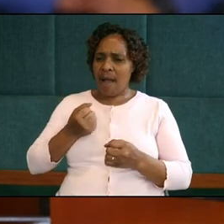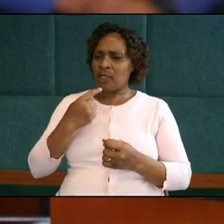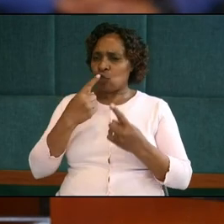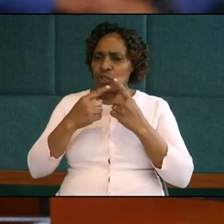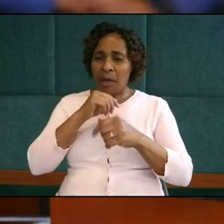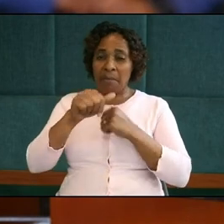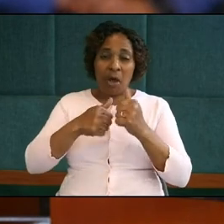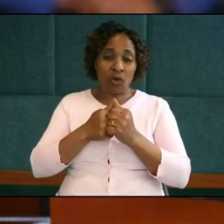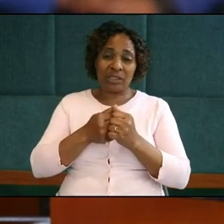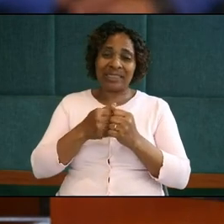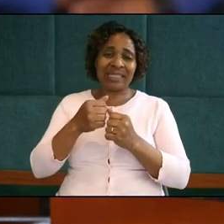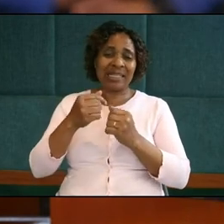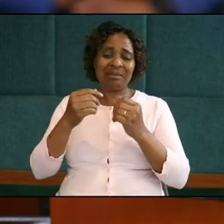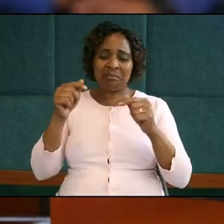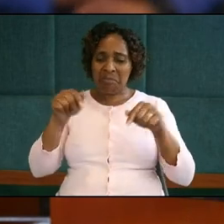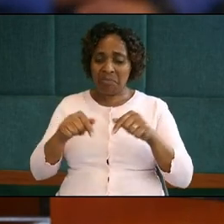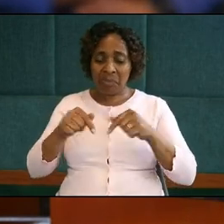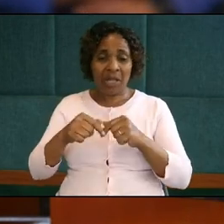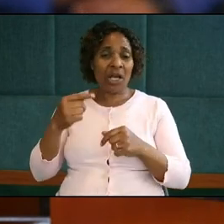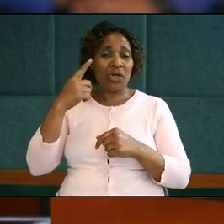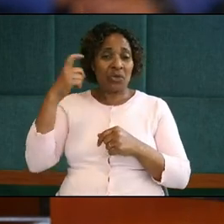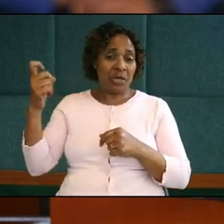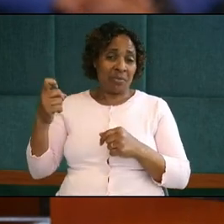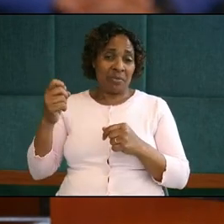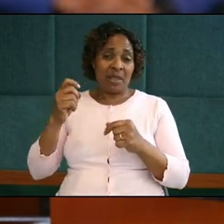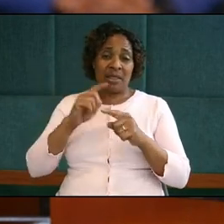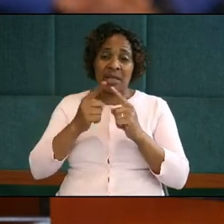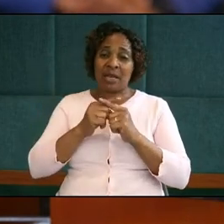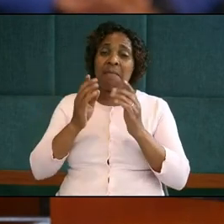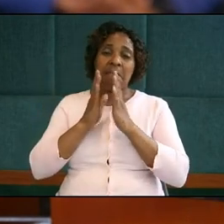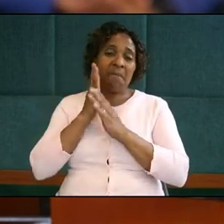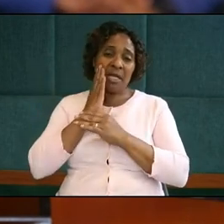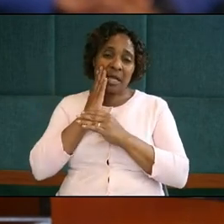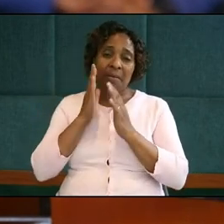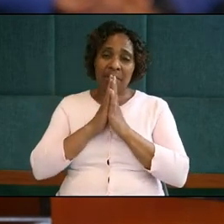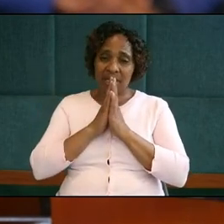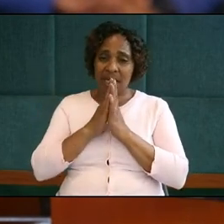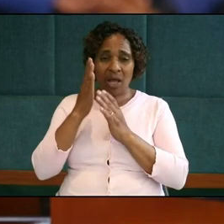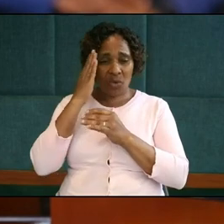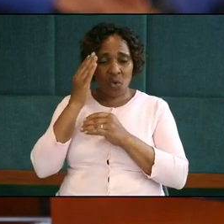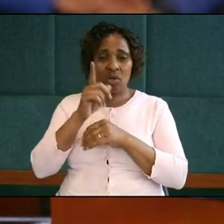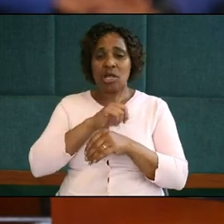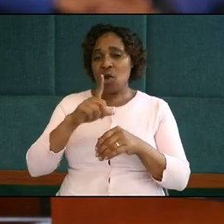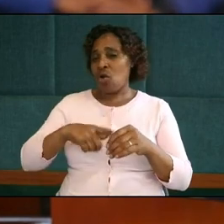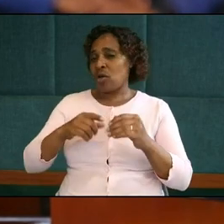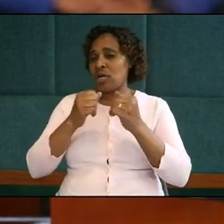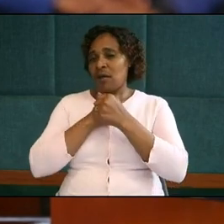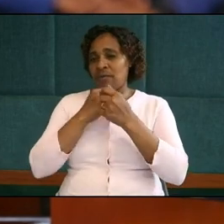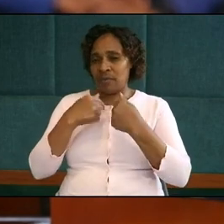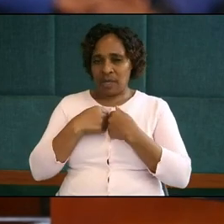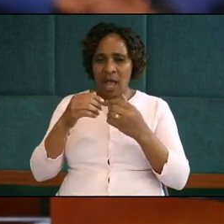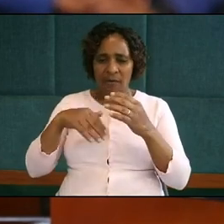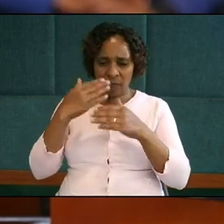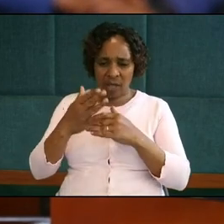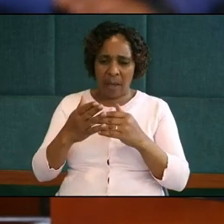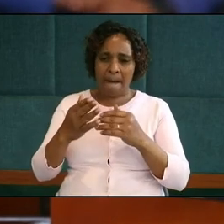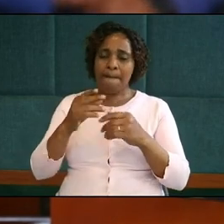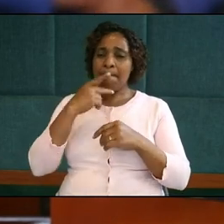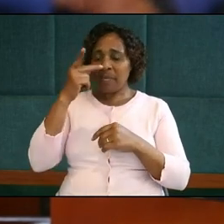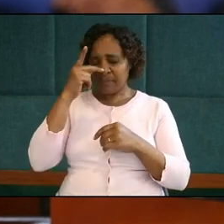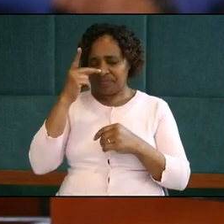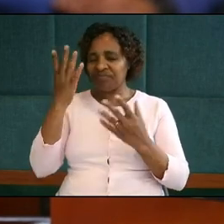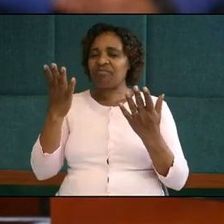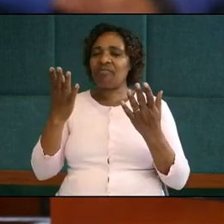dream. She thanked mother for praying. "I know that God will answer your prayer," she said. After her parents left, Emmanuel